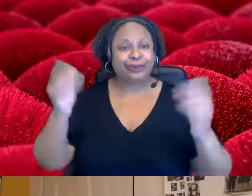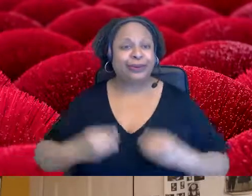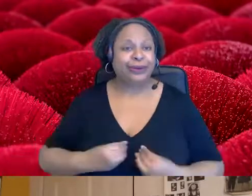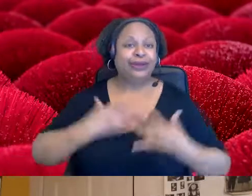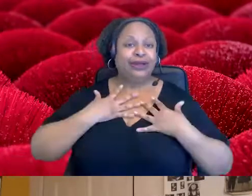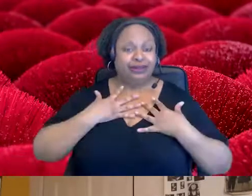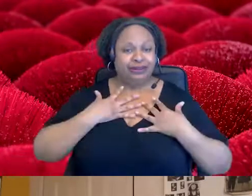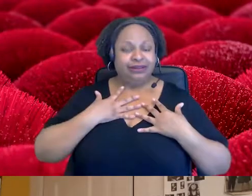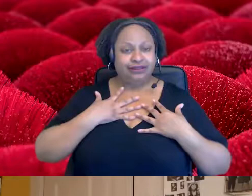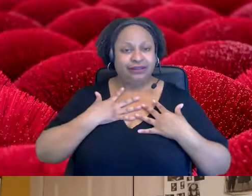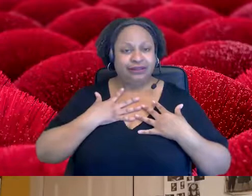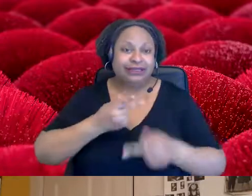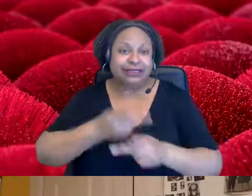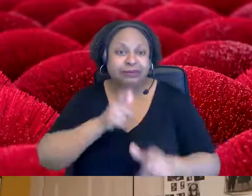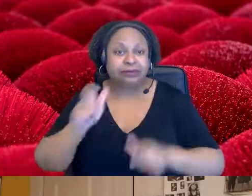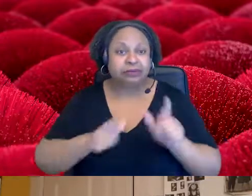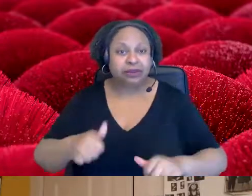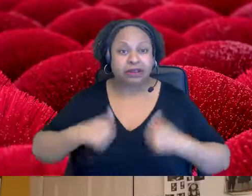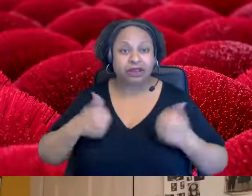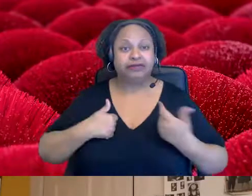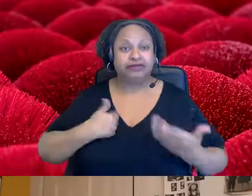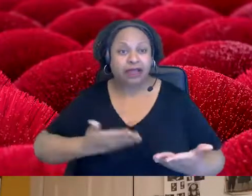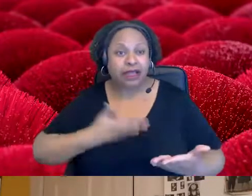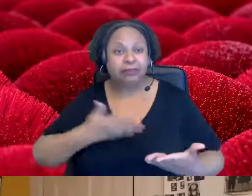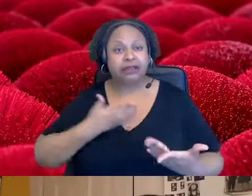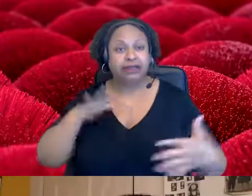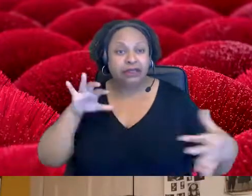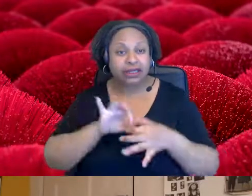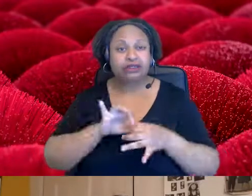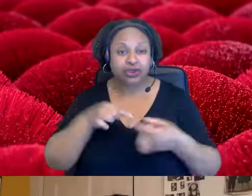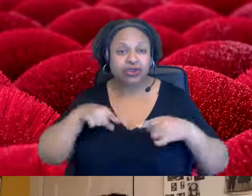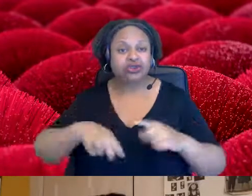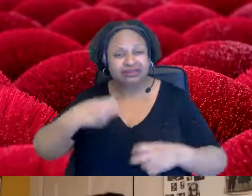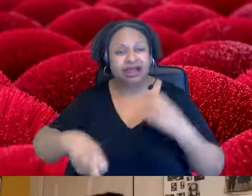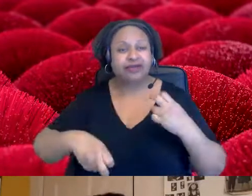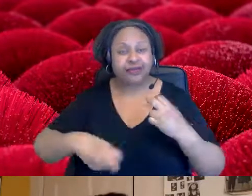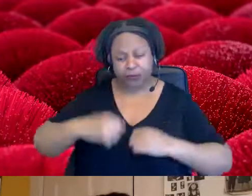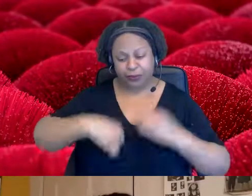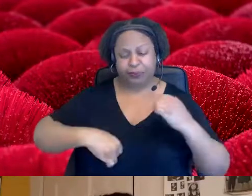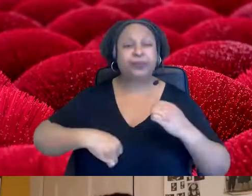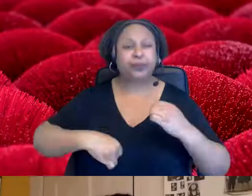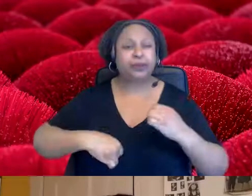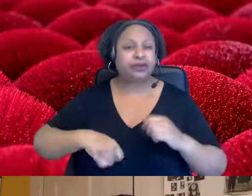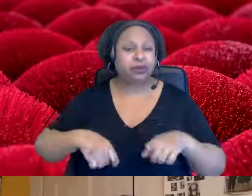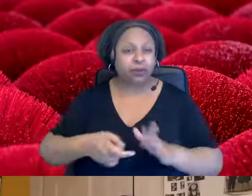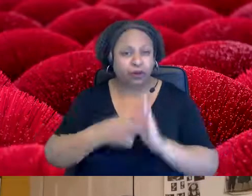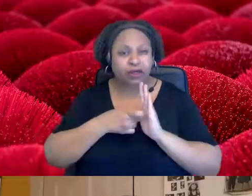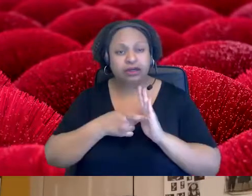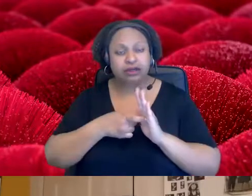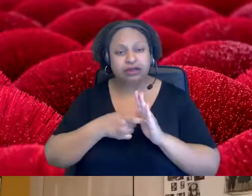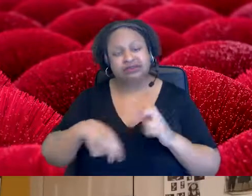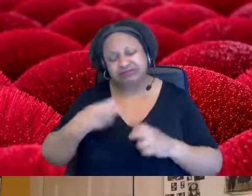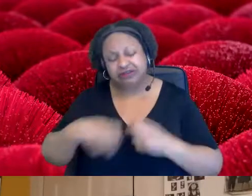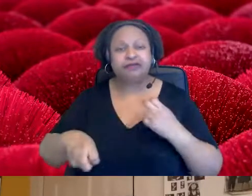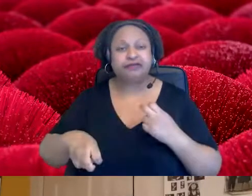keep people happy in a very, very difficult and challenging time. So out of tragedy